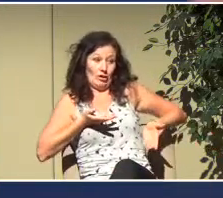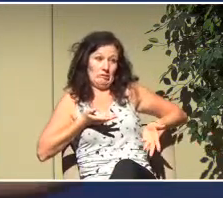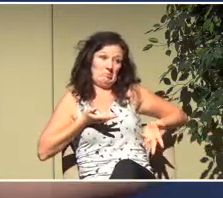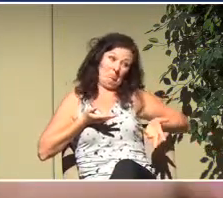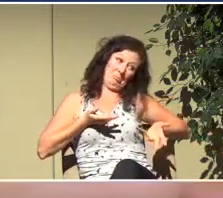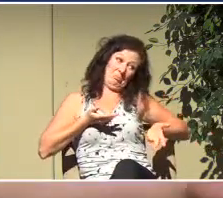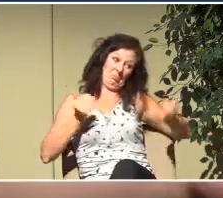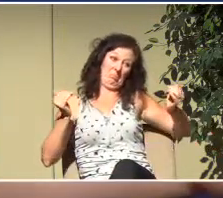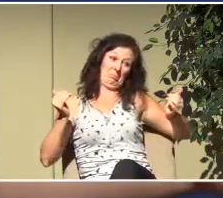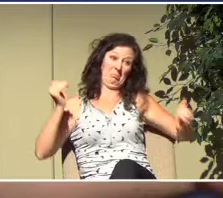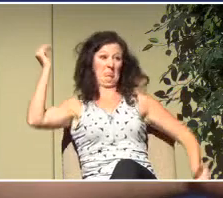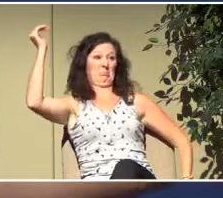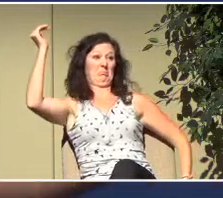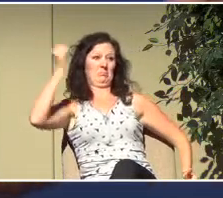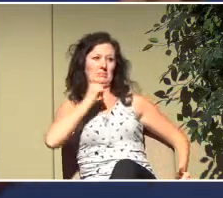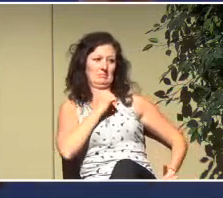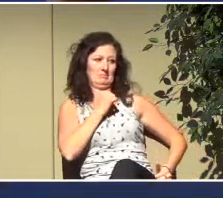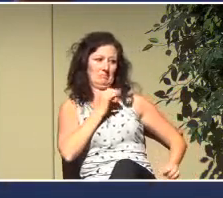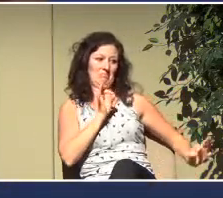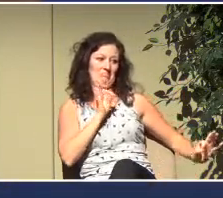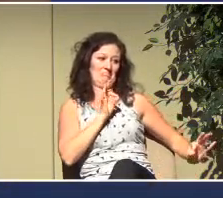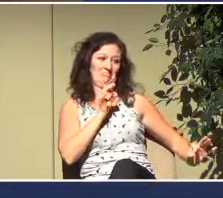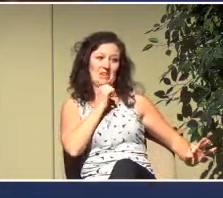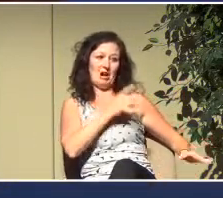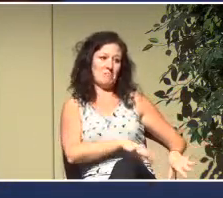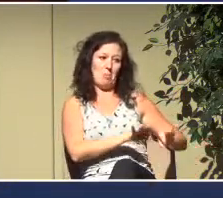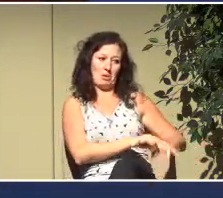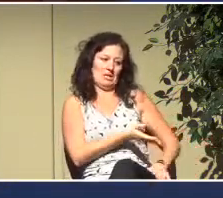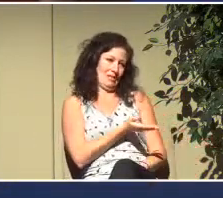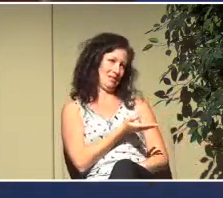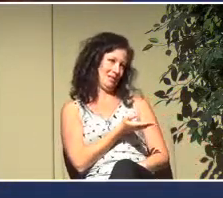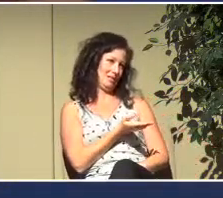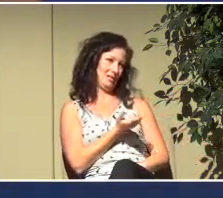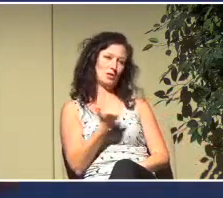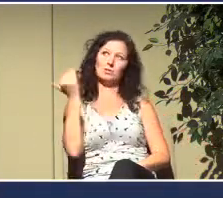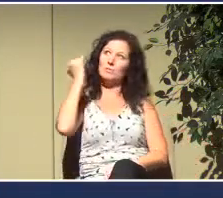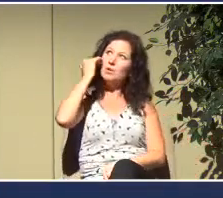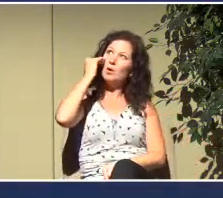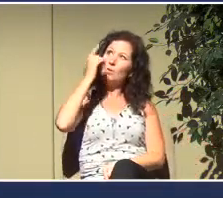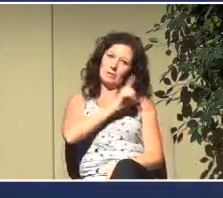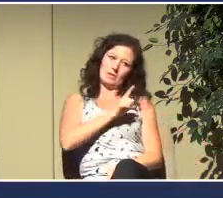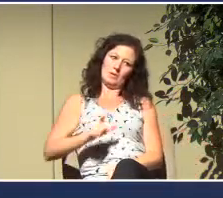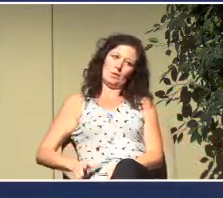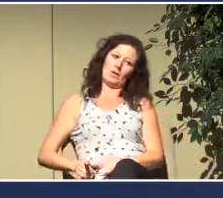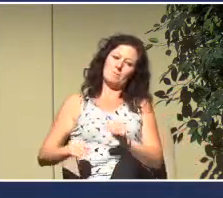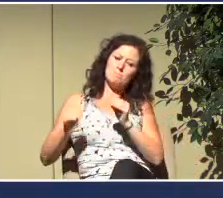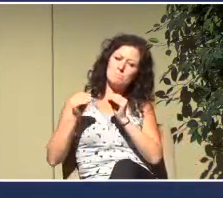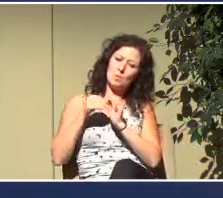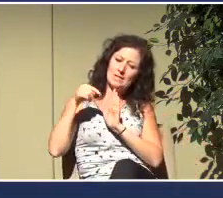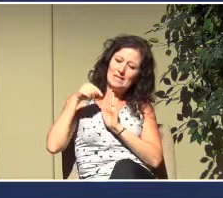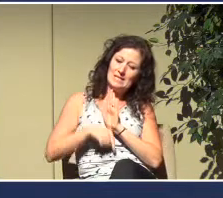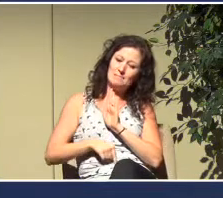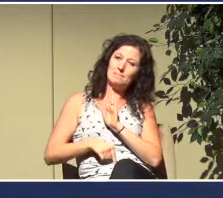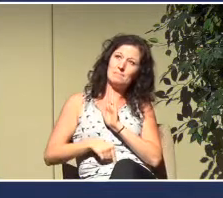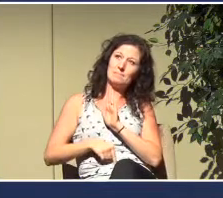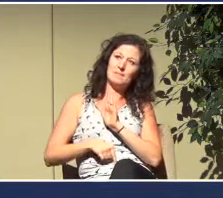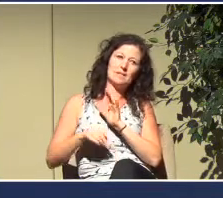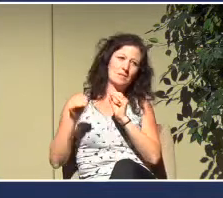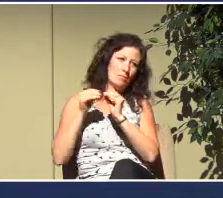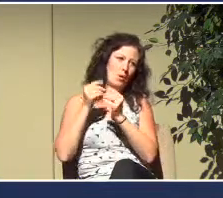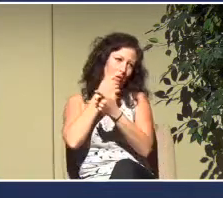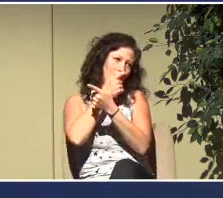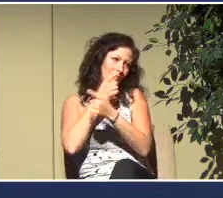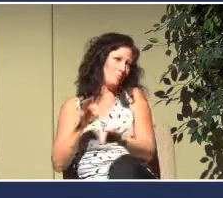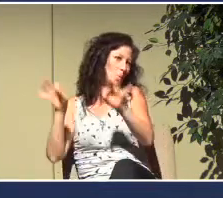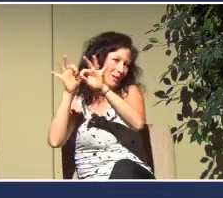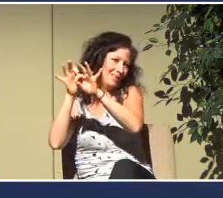it's not even important. Who cares? The joy of knowing the Lord deeply is so much more important to me.